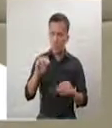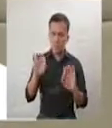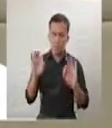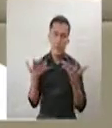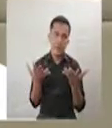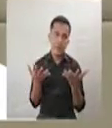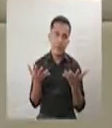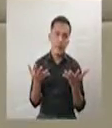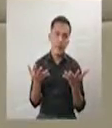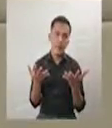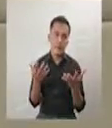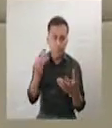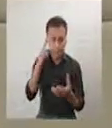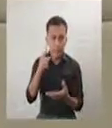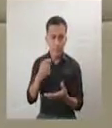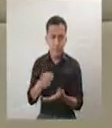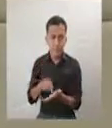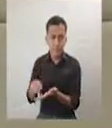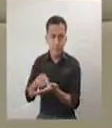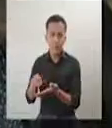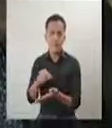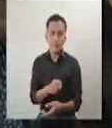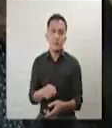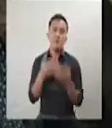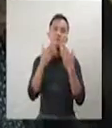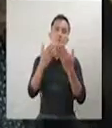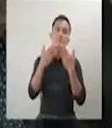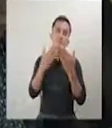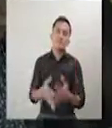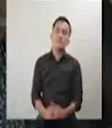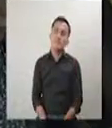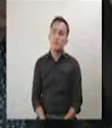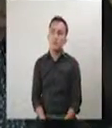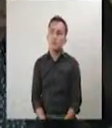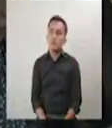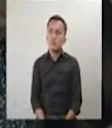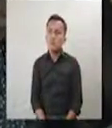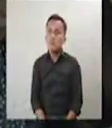money to fund their medical expenses. Maraming salamat po.